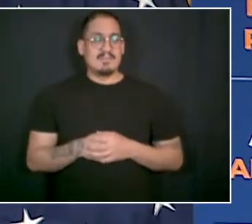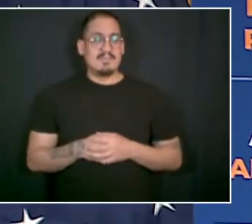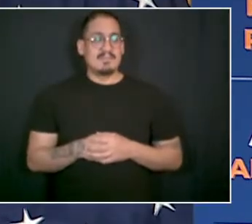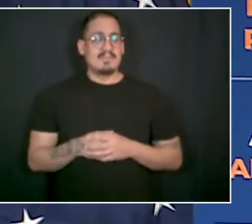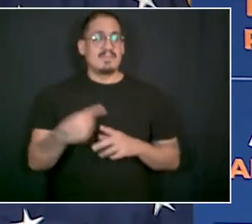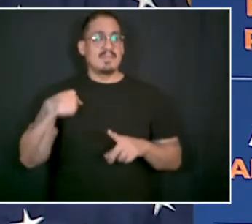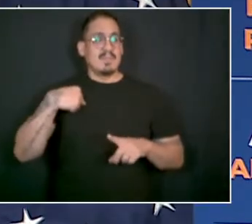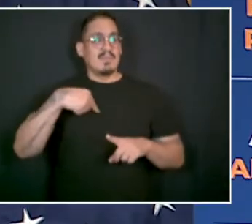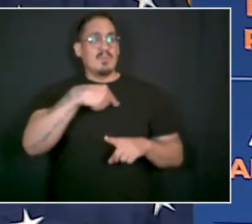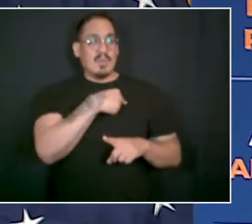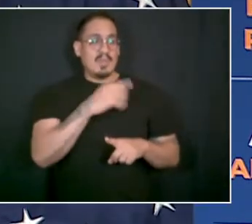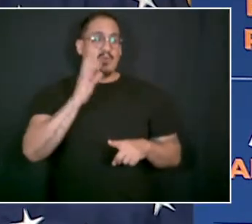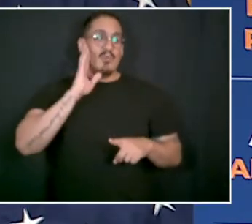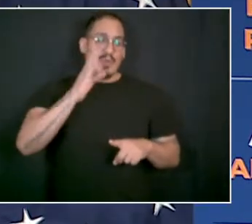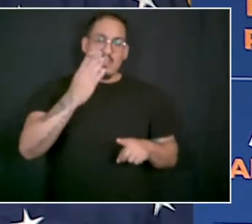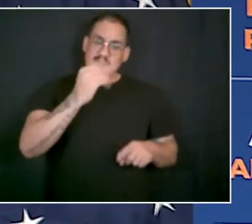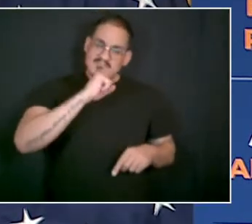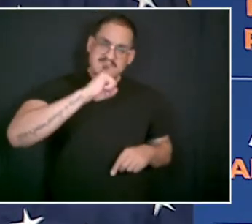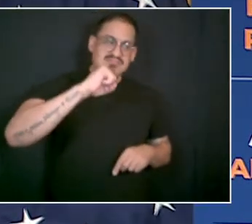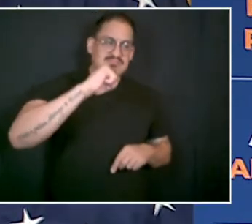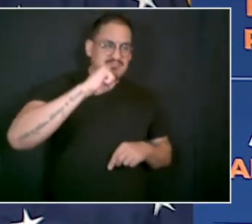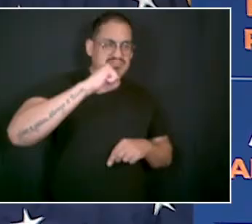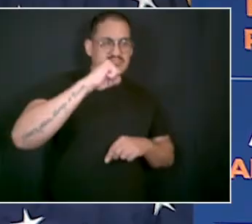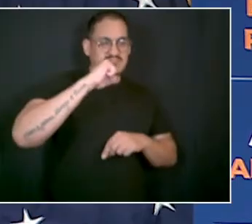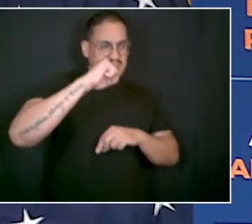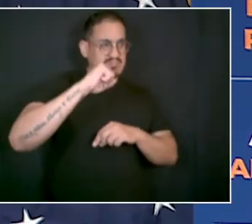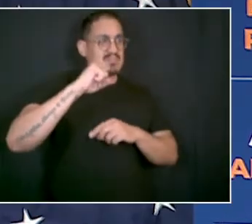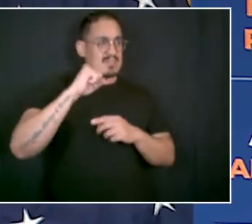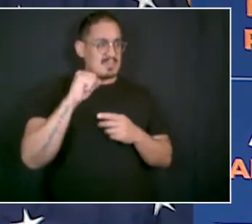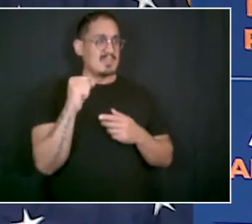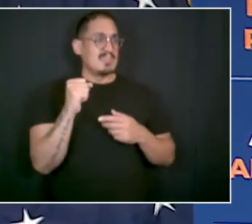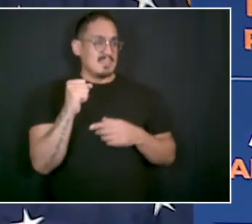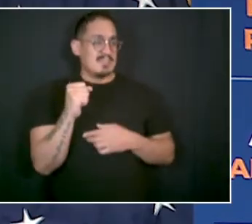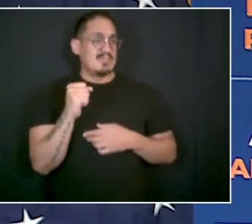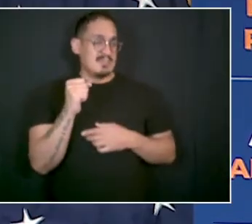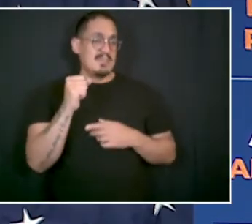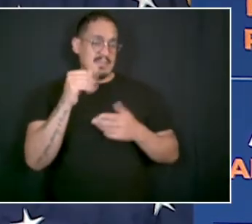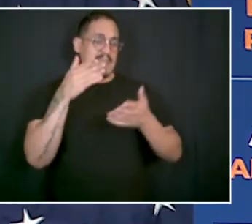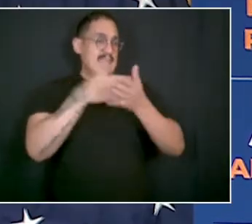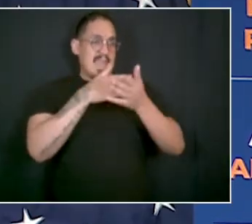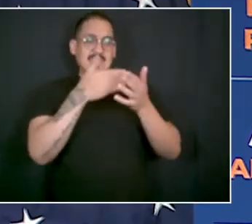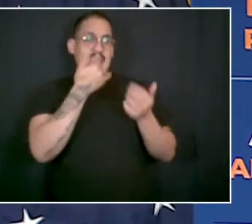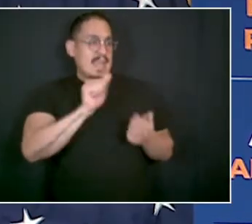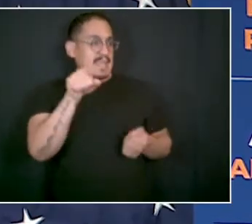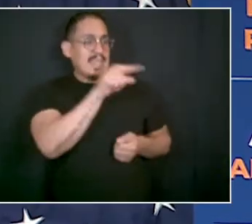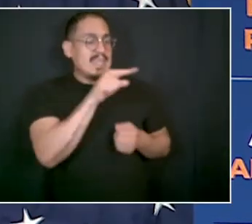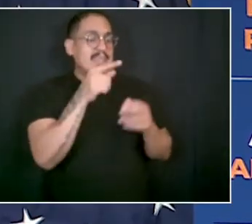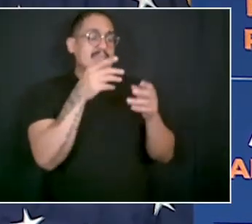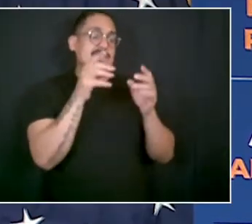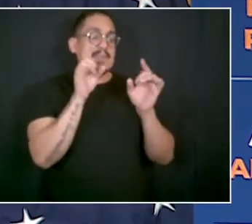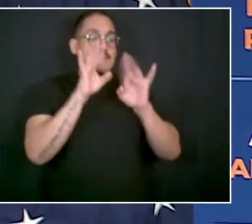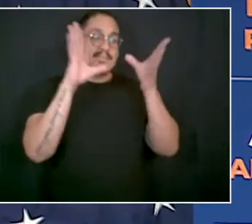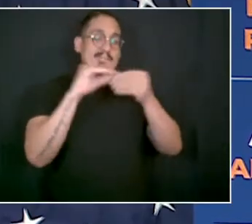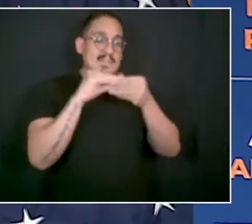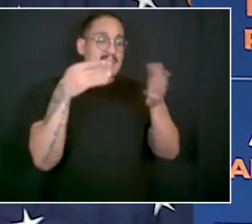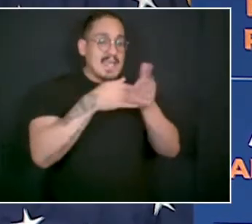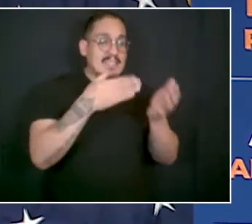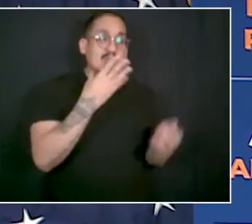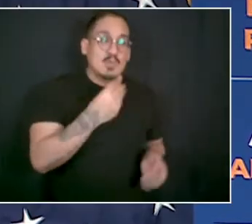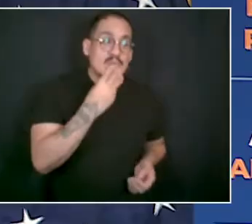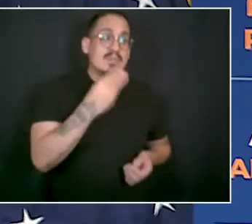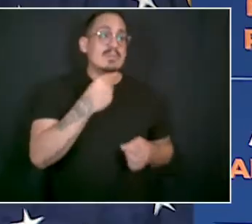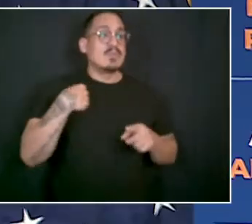anti-Semitism and hate and other actions we see in the city. We're going to, be clear that this is not a city